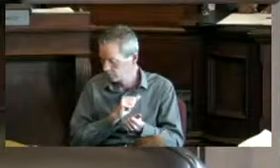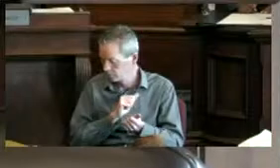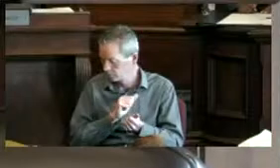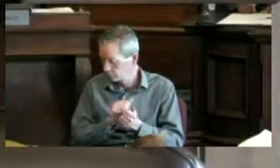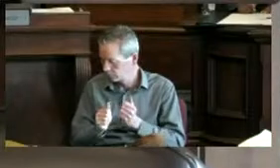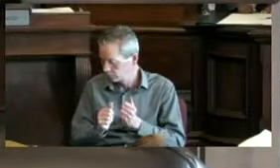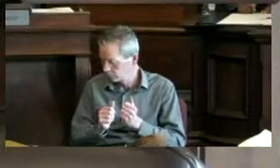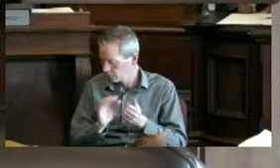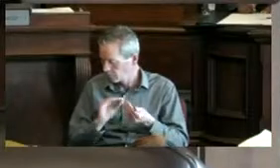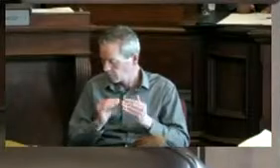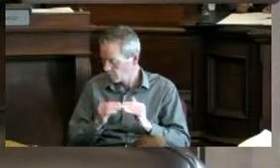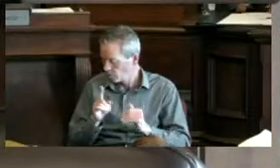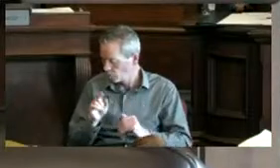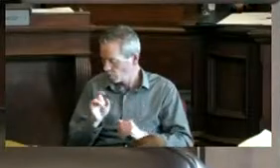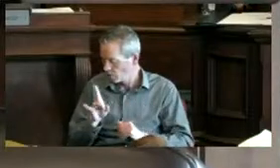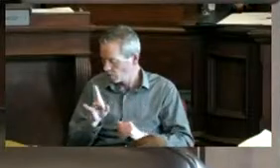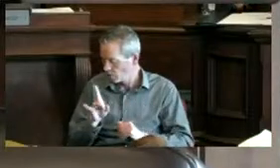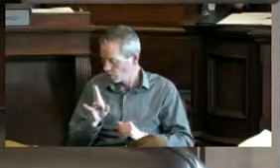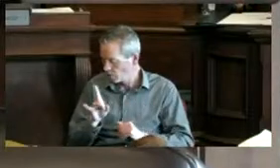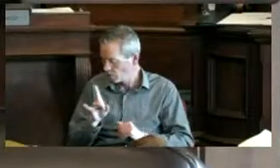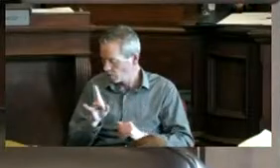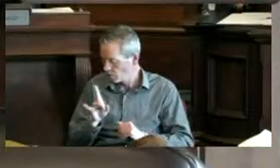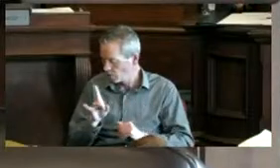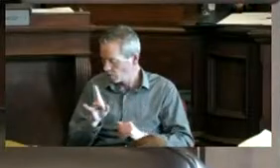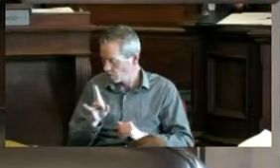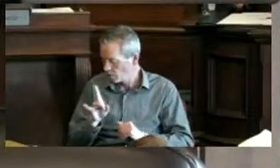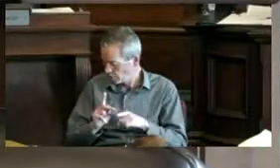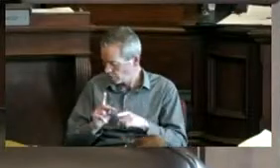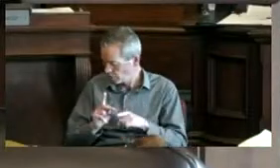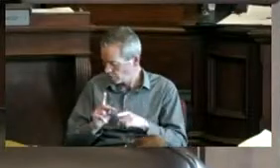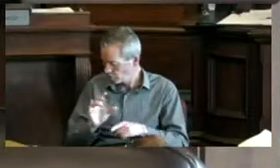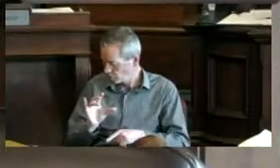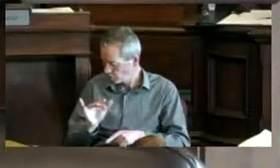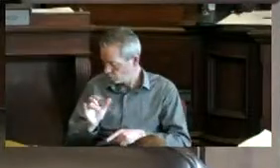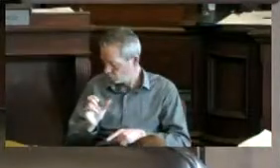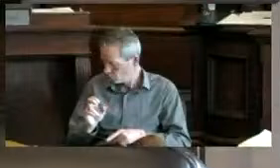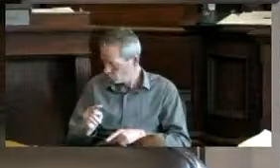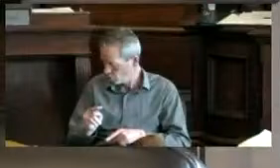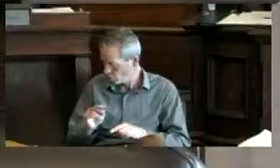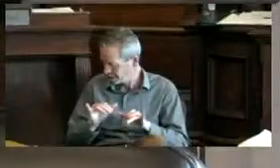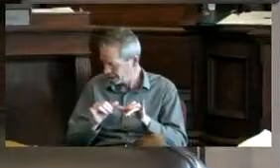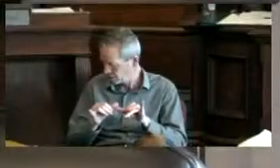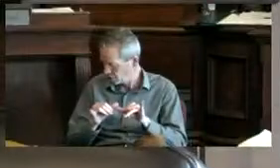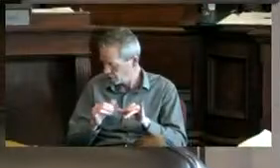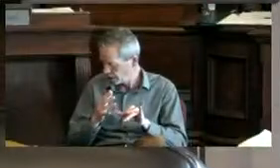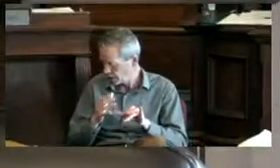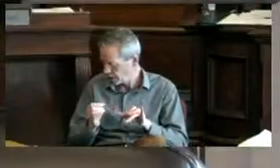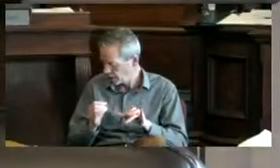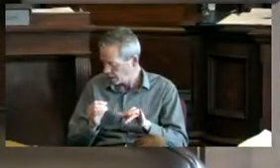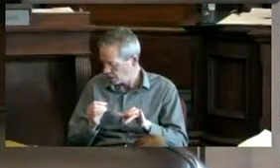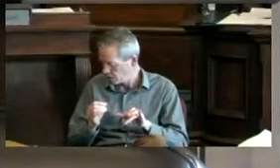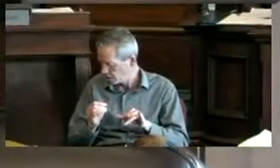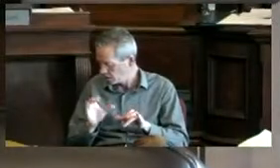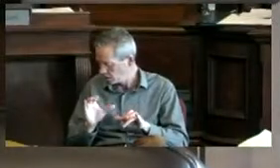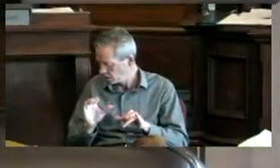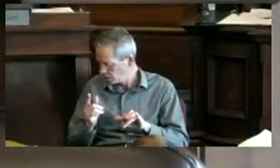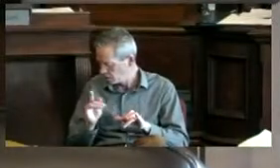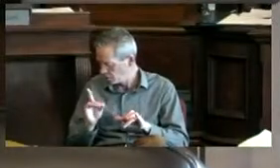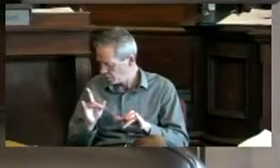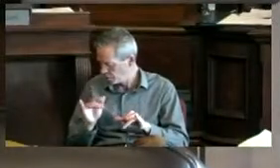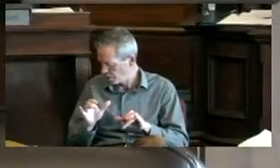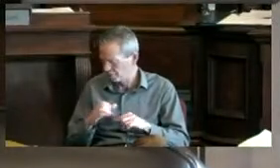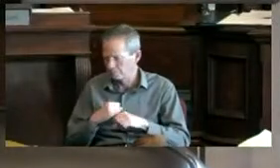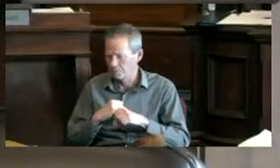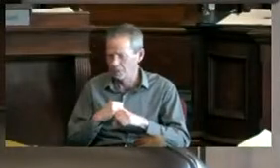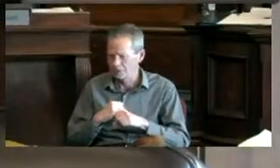motion carries. Introductory number 108, authorizing an agreement for professional corrosion engineering and cathodic